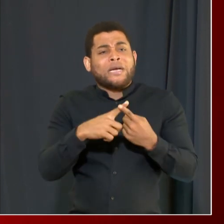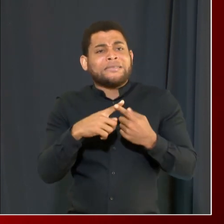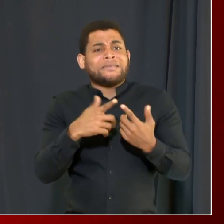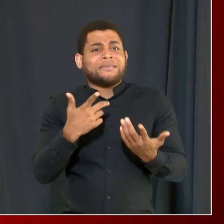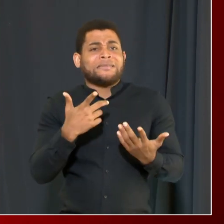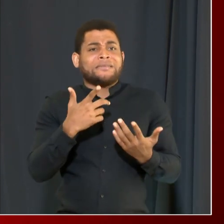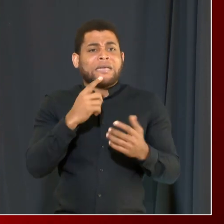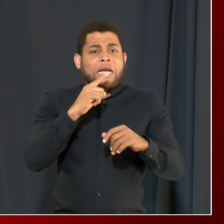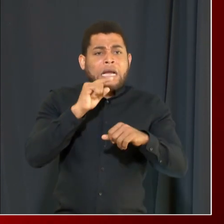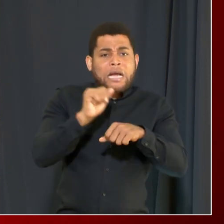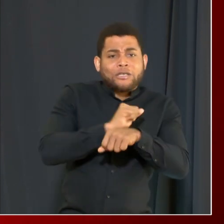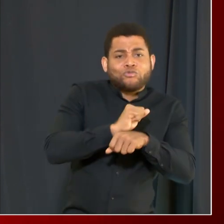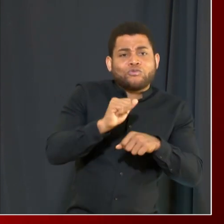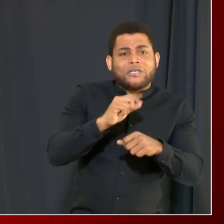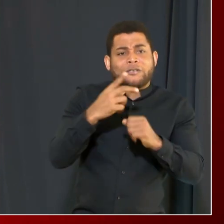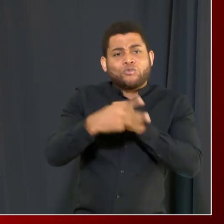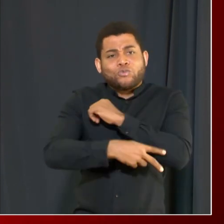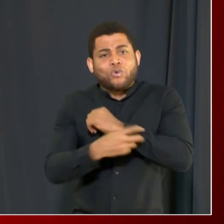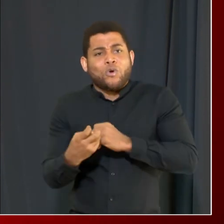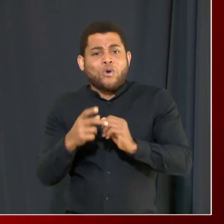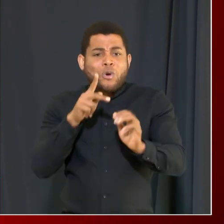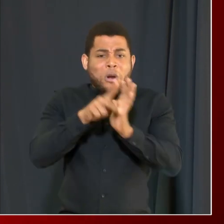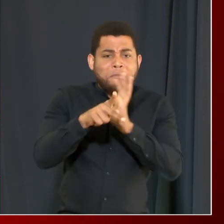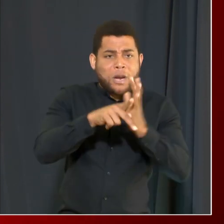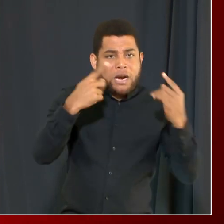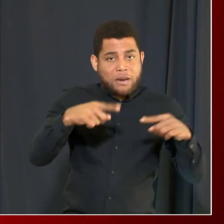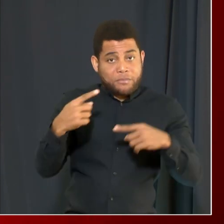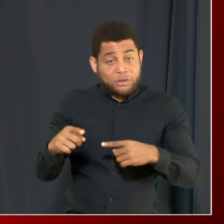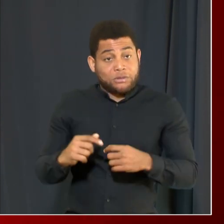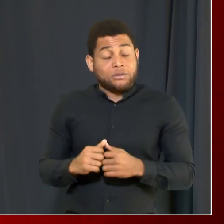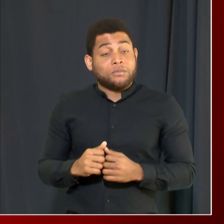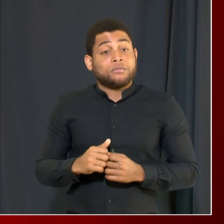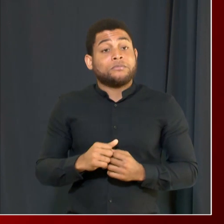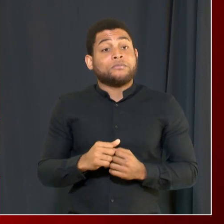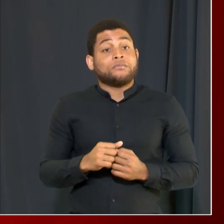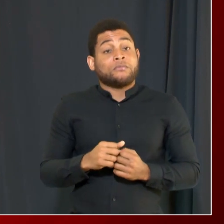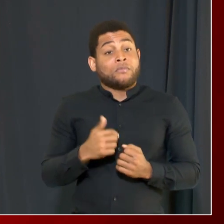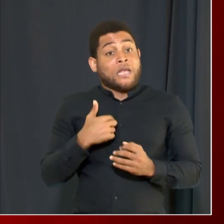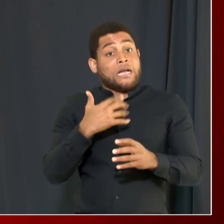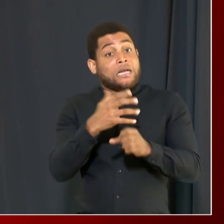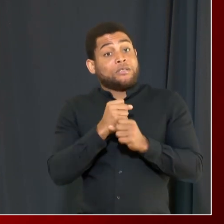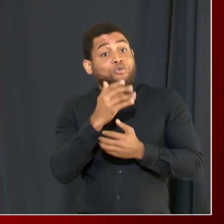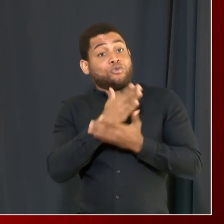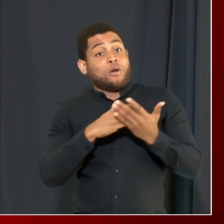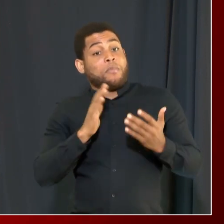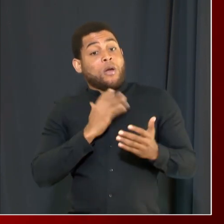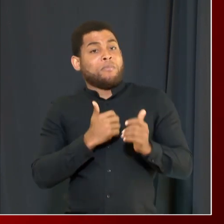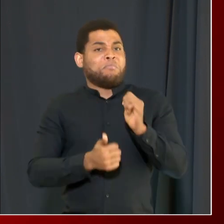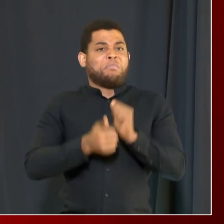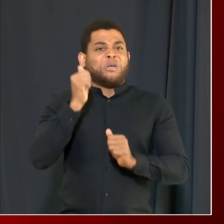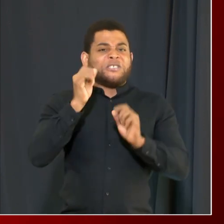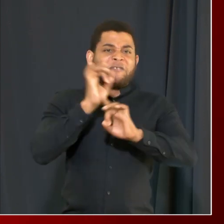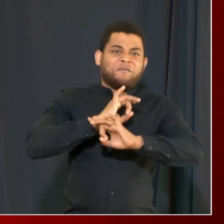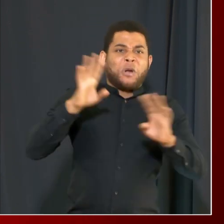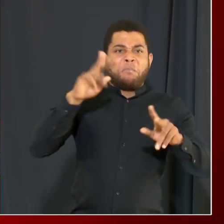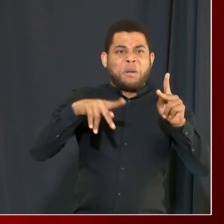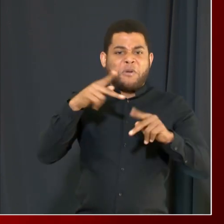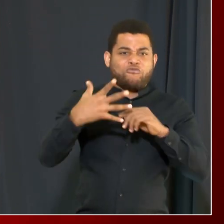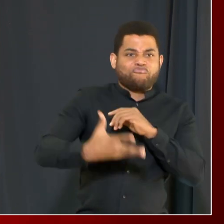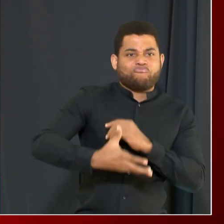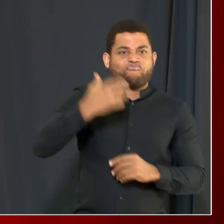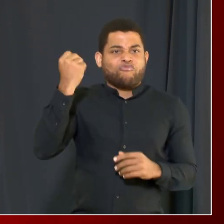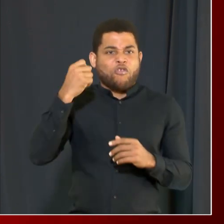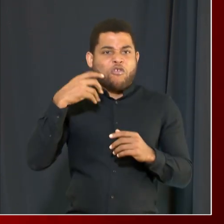course homicides and things of that nature. So getting some of our most violent people off the street is going to